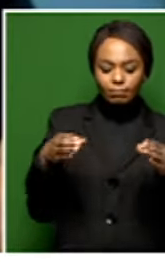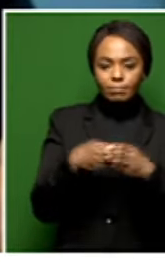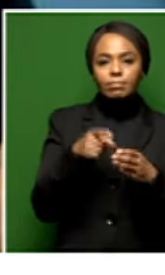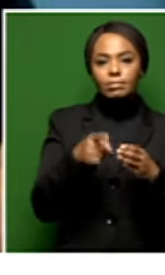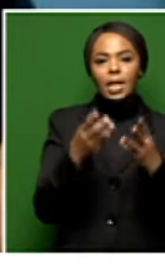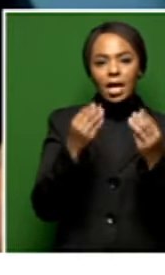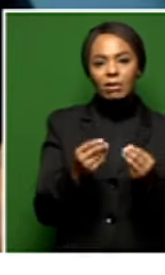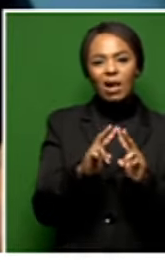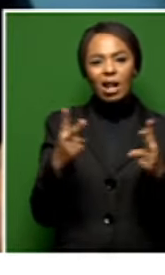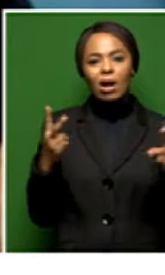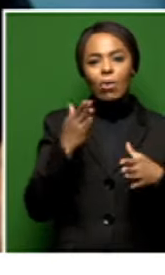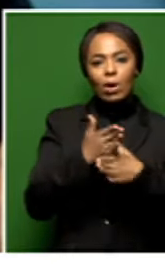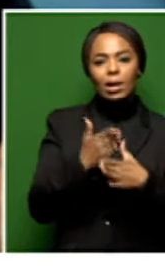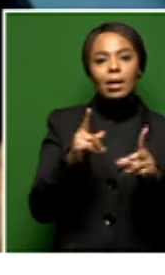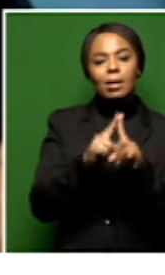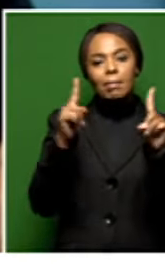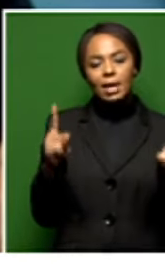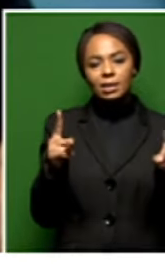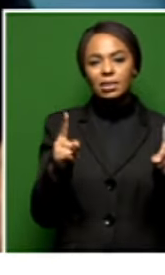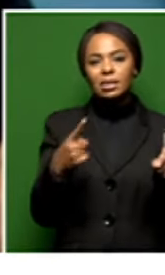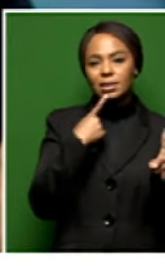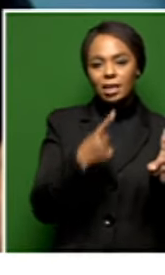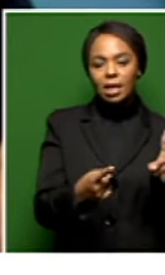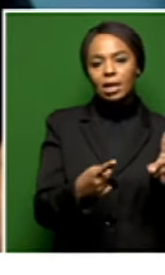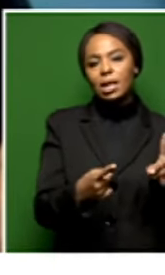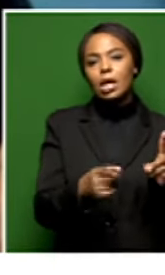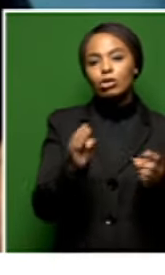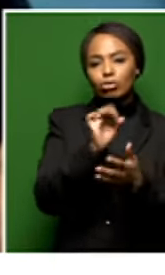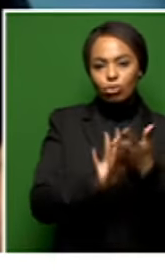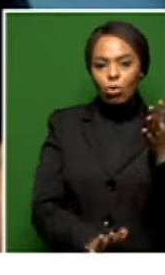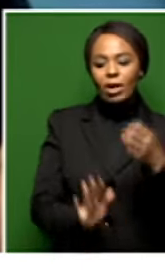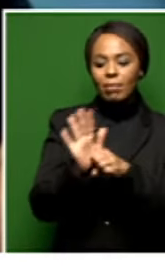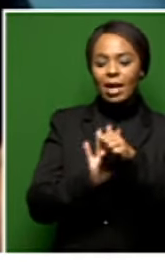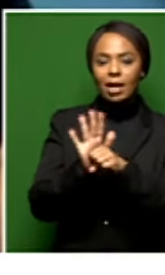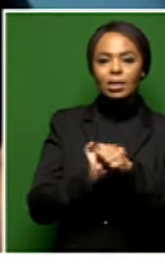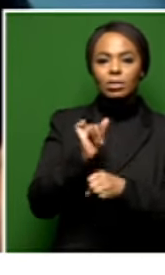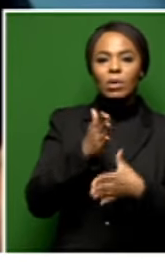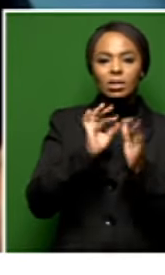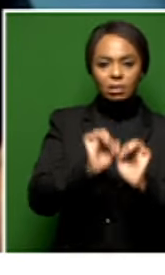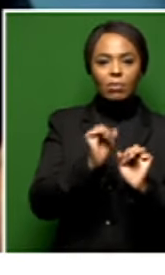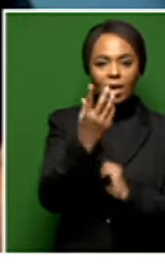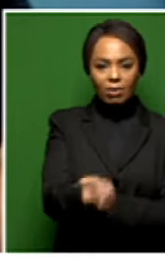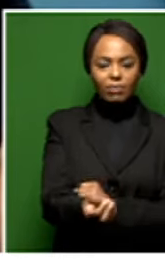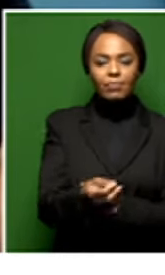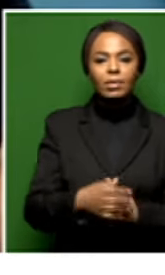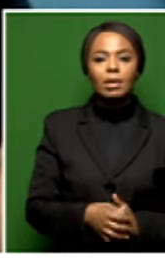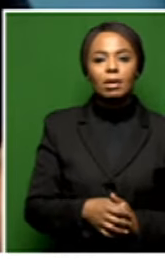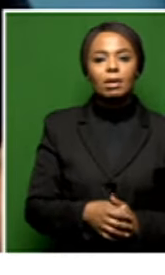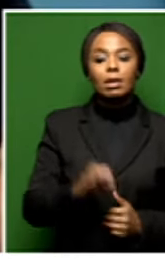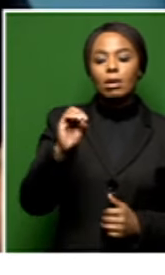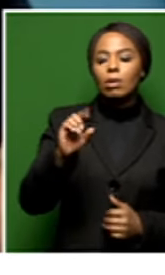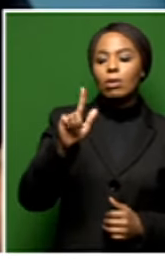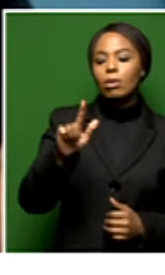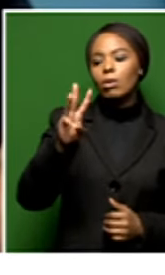work around it, right? Yes. But they also have, like what I said, a story behind their work, you know. Yeah.